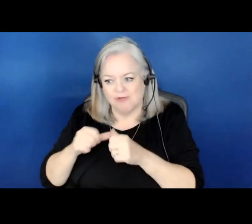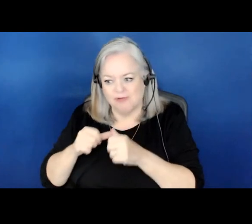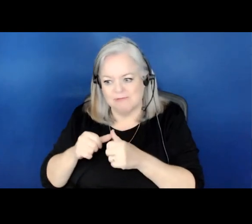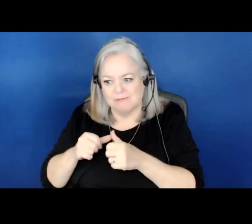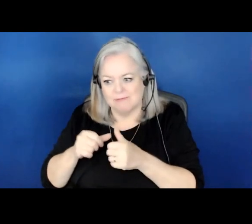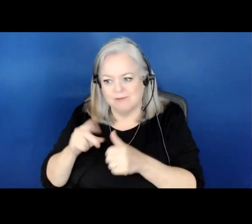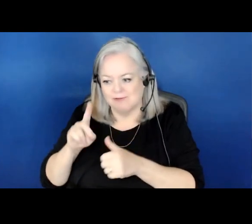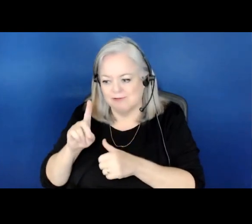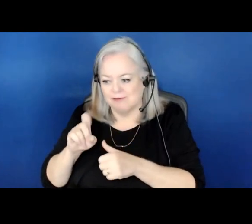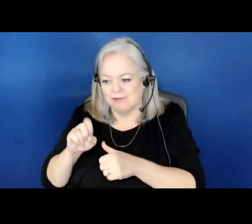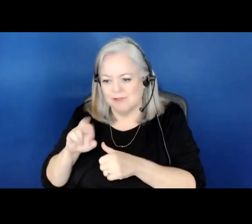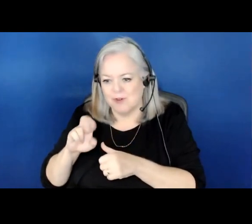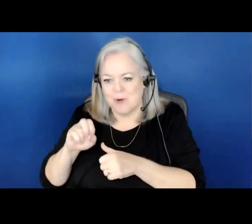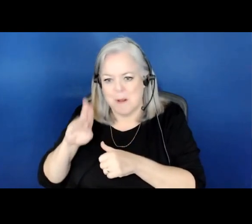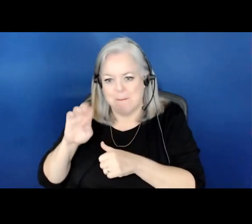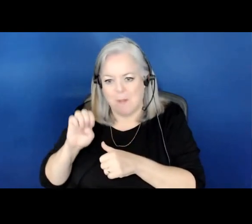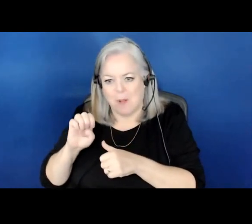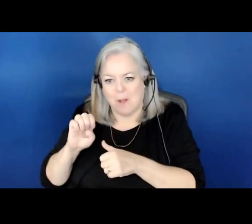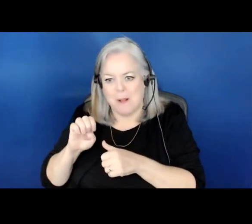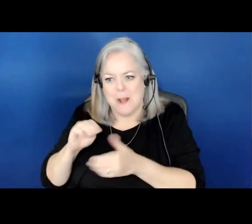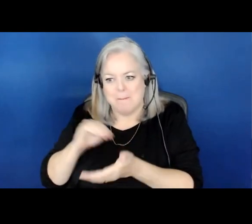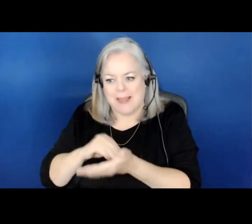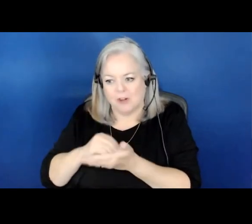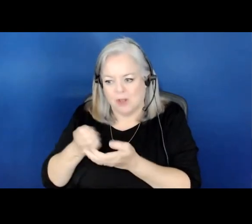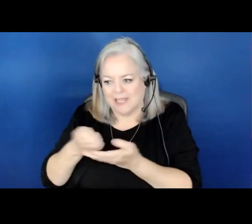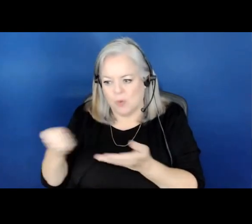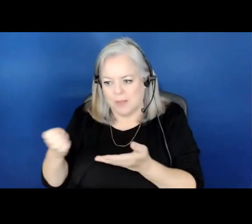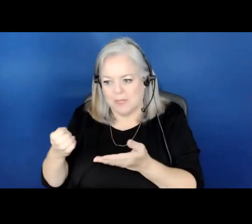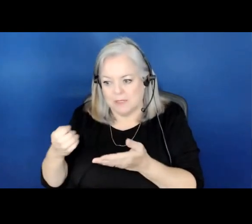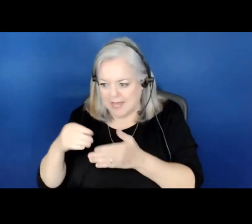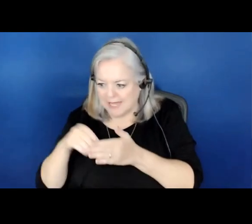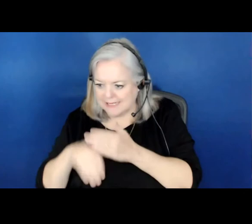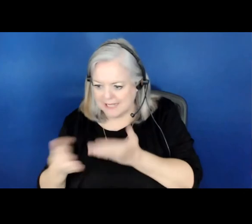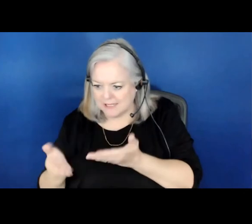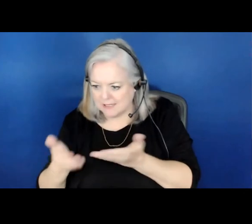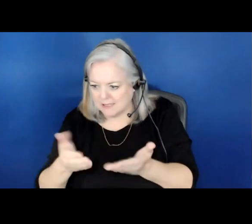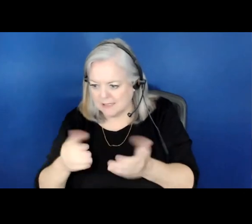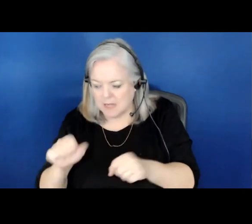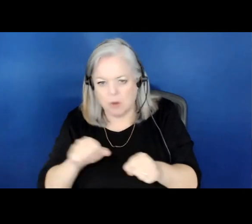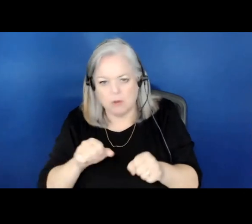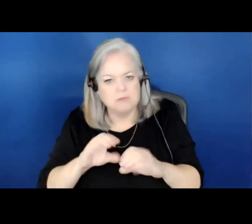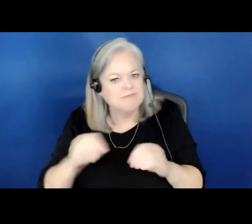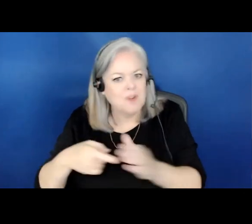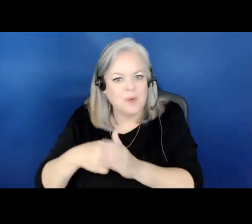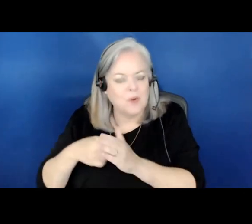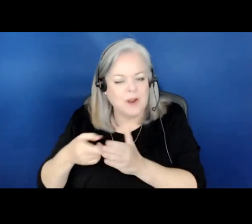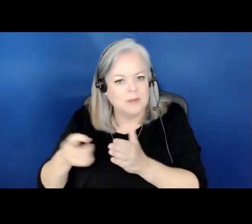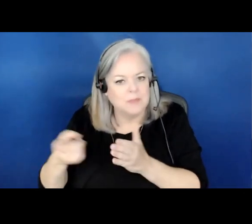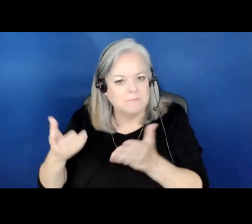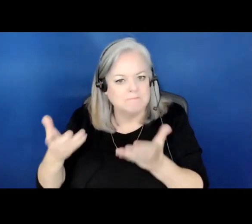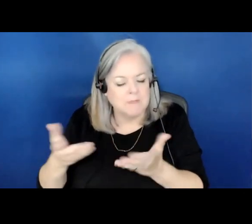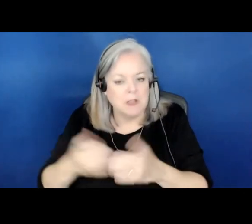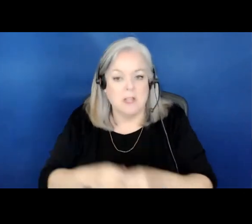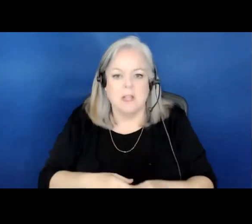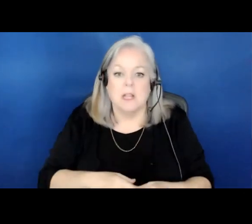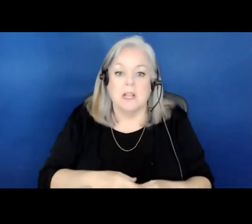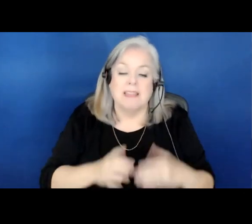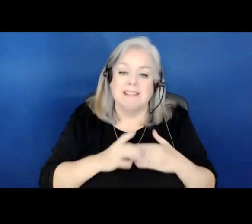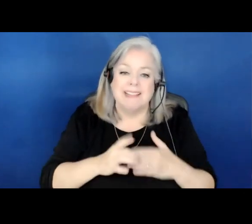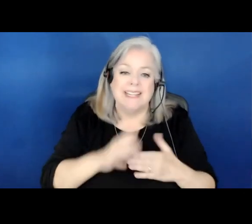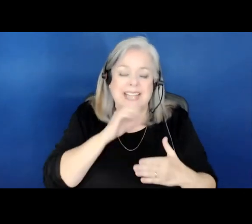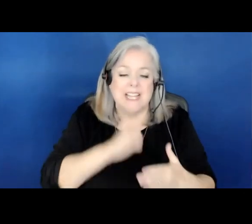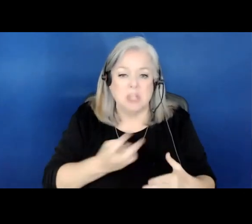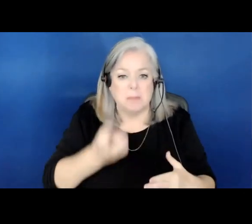accessible. Again, so the leading cause of blindness for working age adults is diabetes